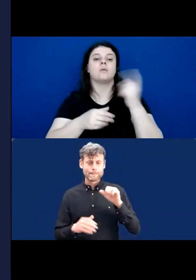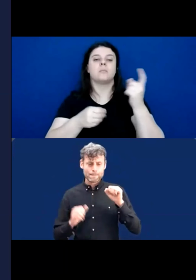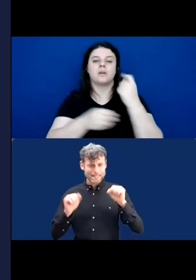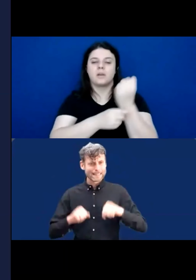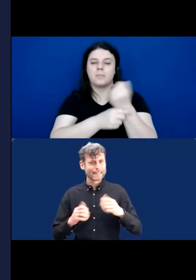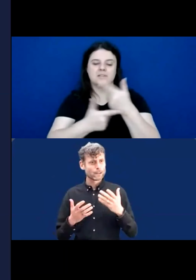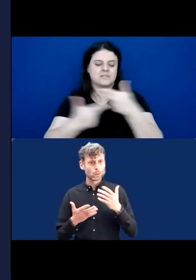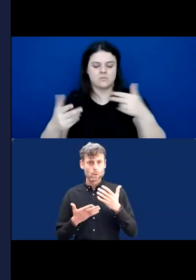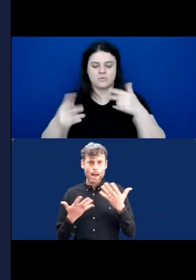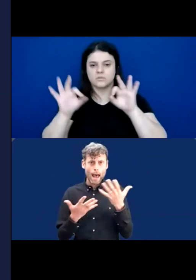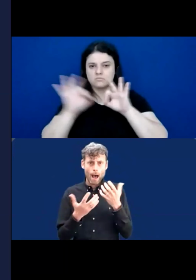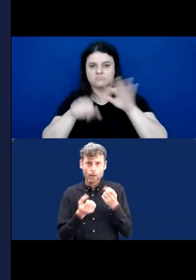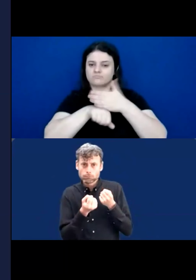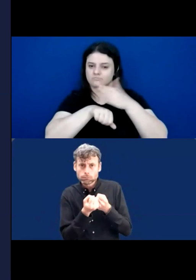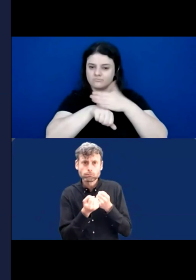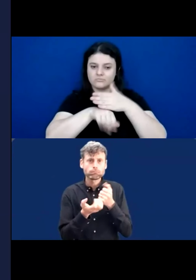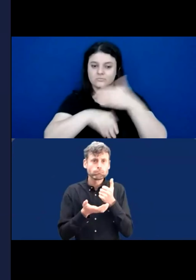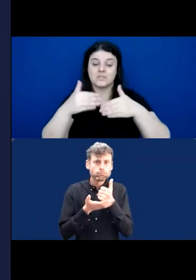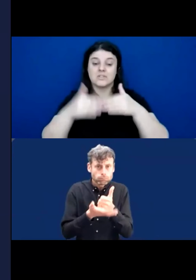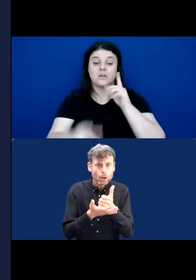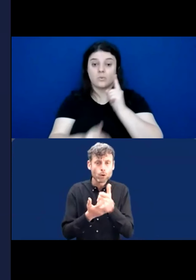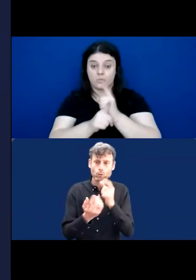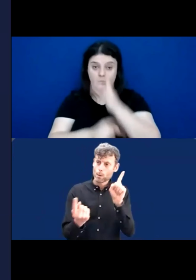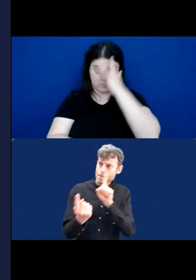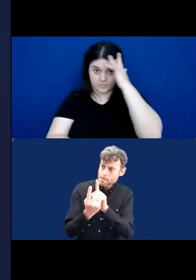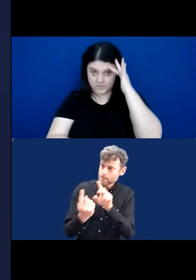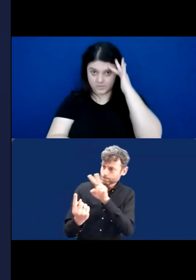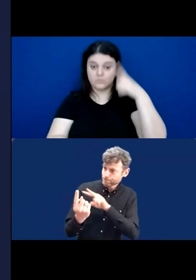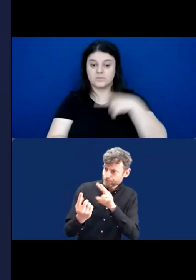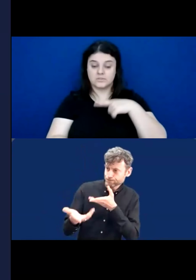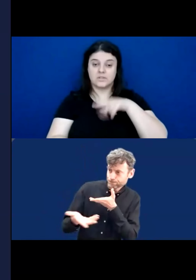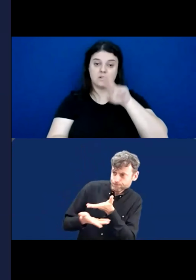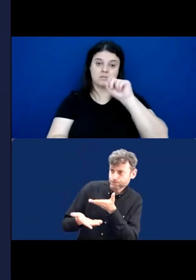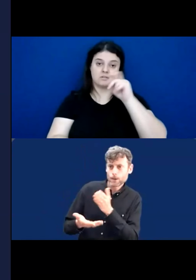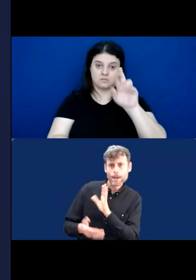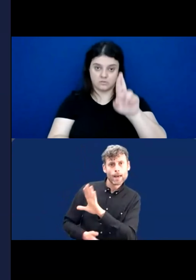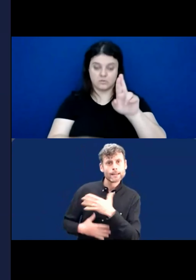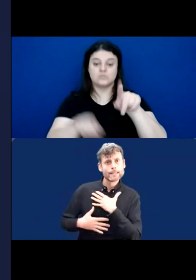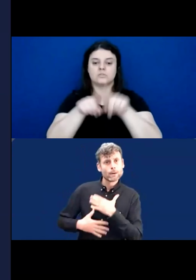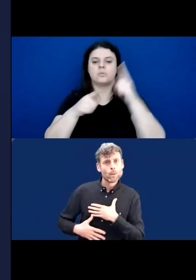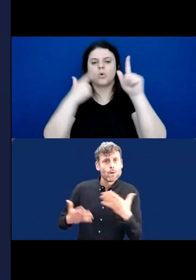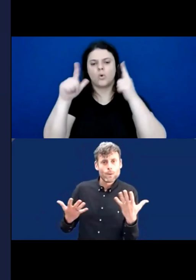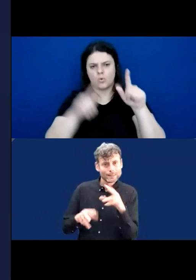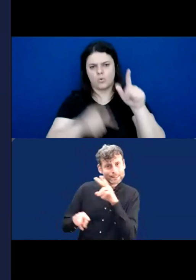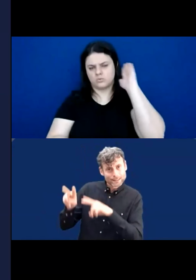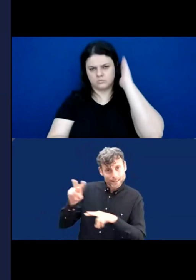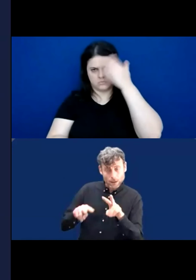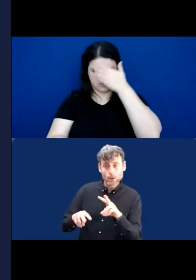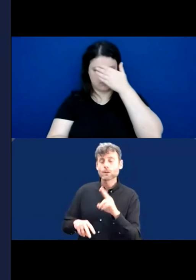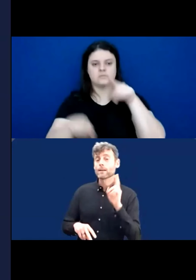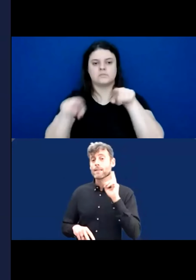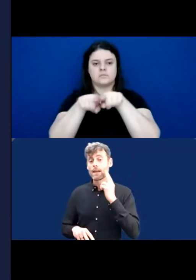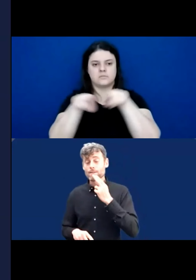when meeting people with Usher syndrome and also with other types of deafblindness.